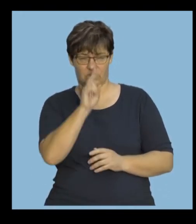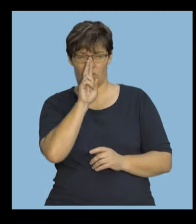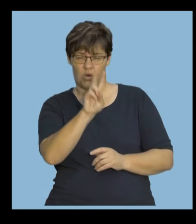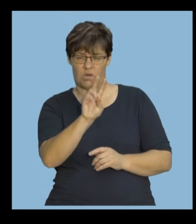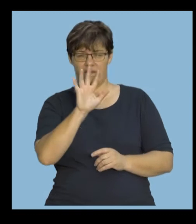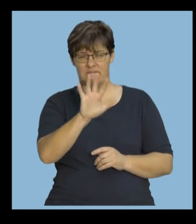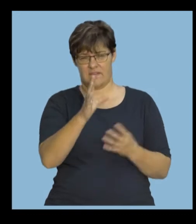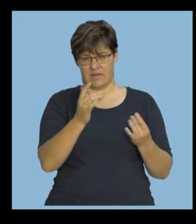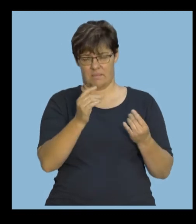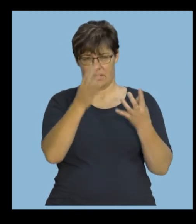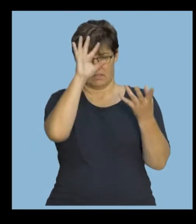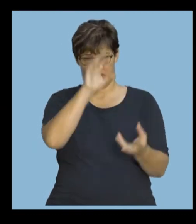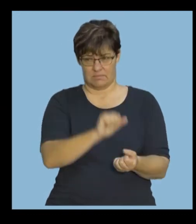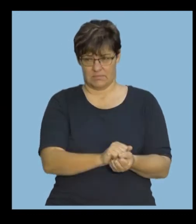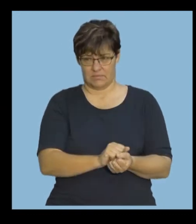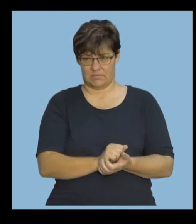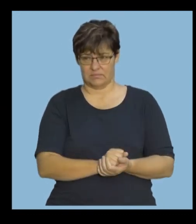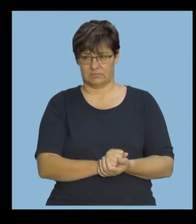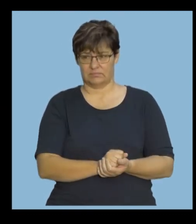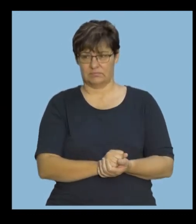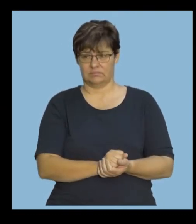going to look at 5-number summary.